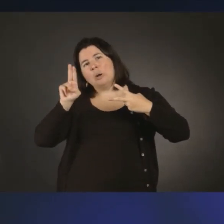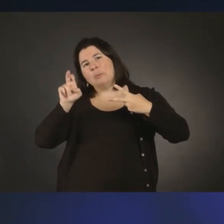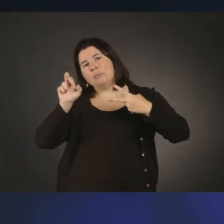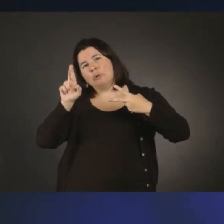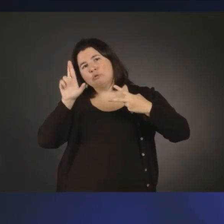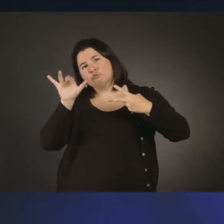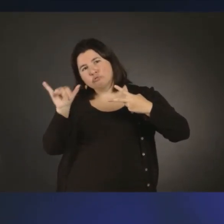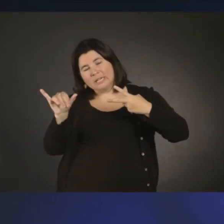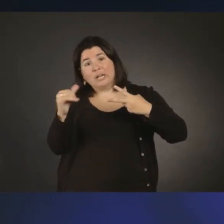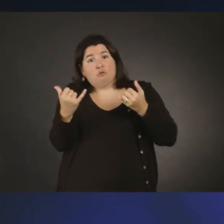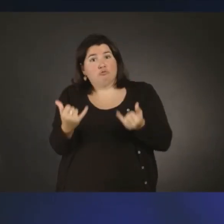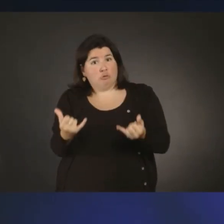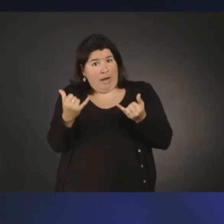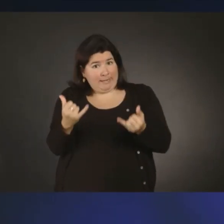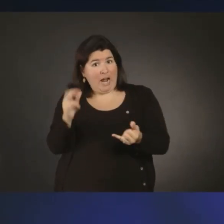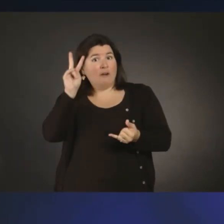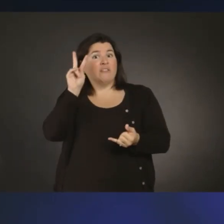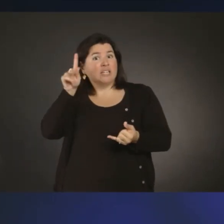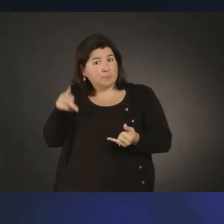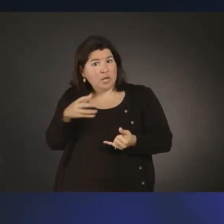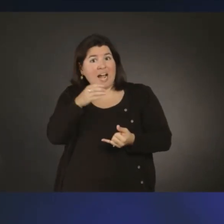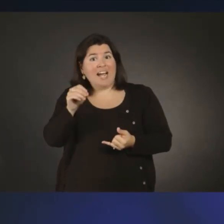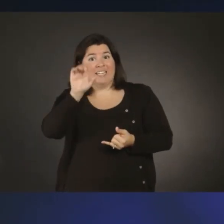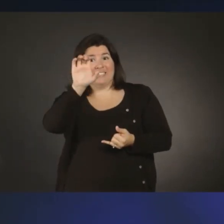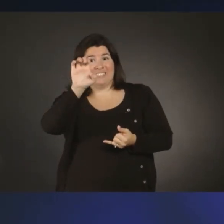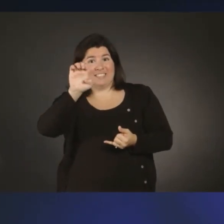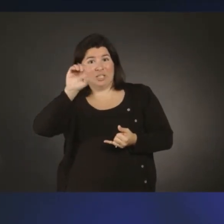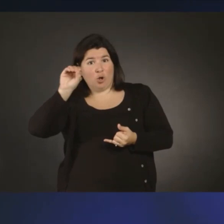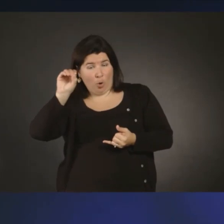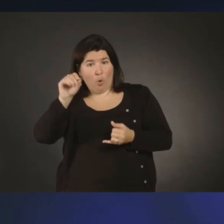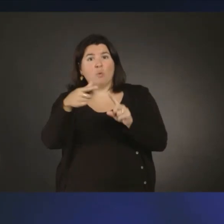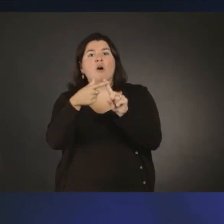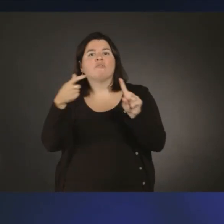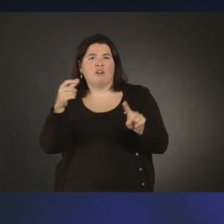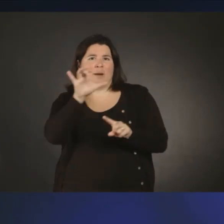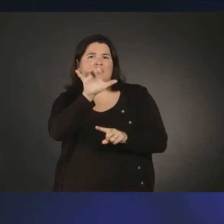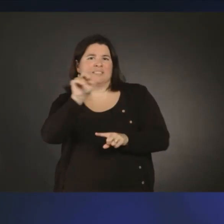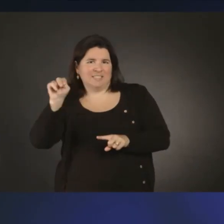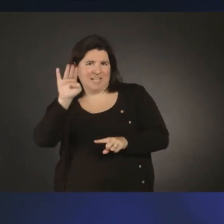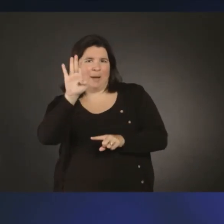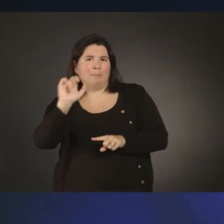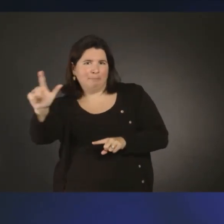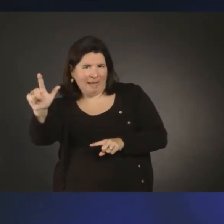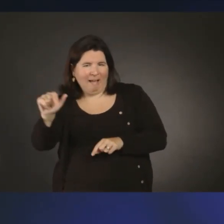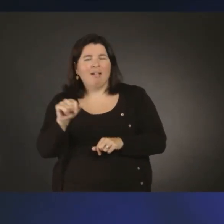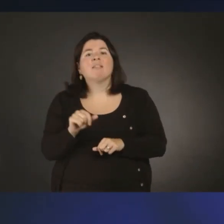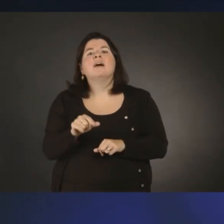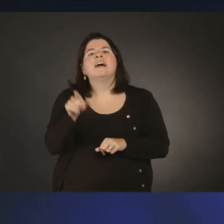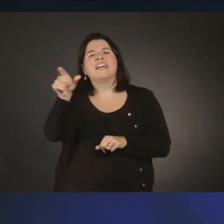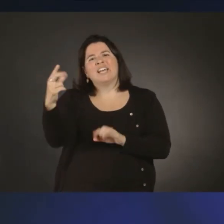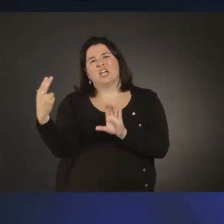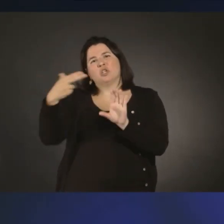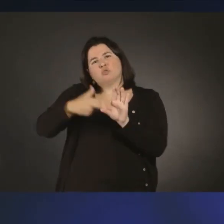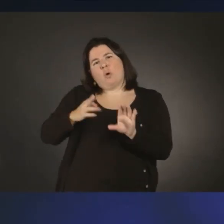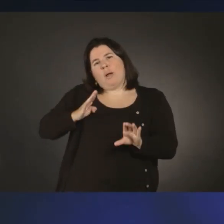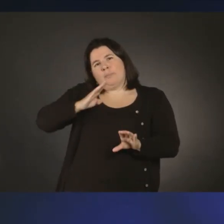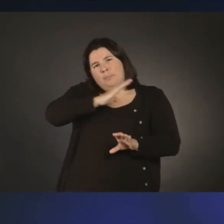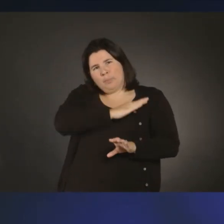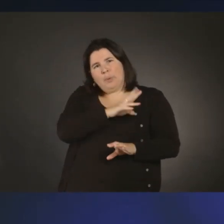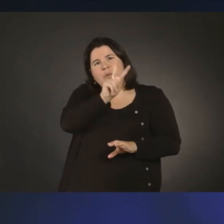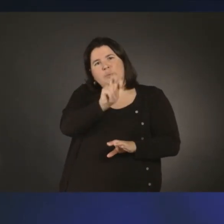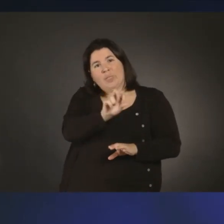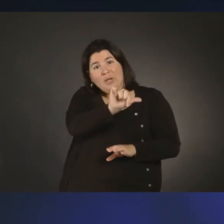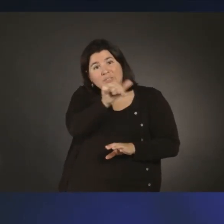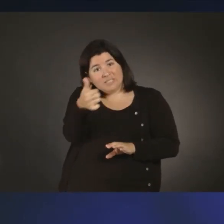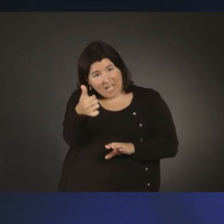Chief Information Officer at Cincinnati Bell. Kevin joined the board of HSDC in 2010, just as Brian